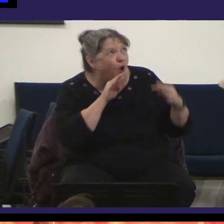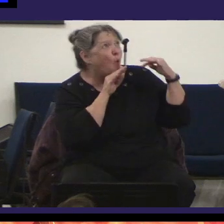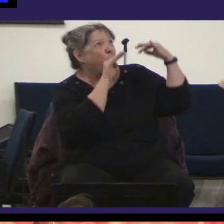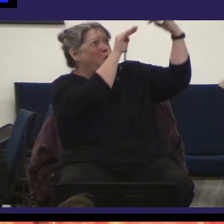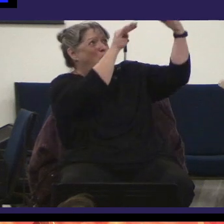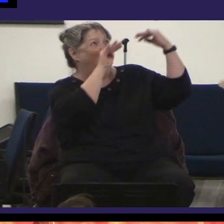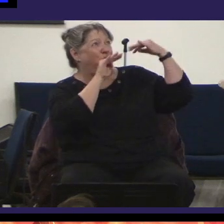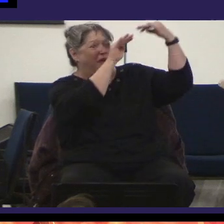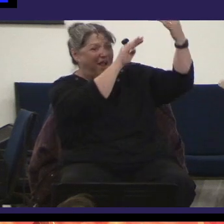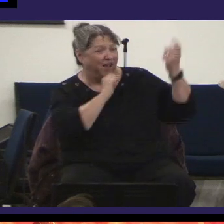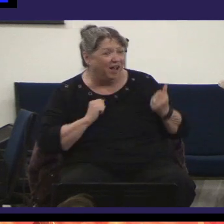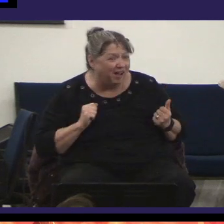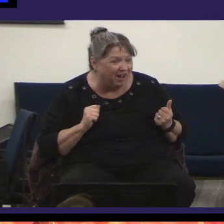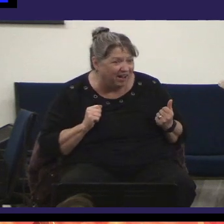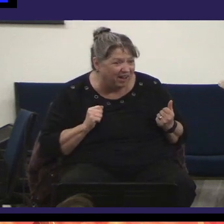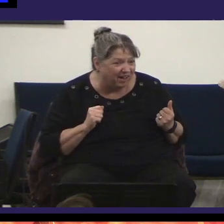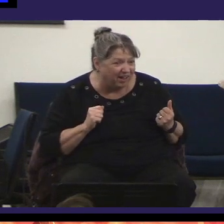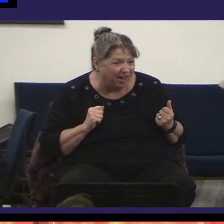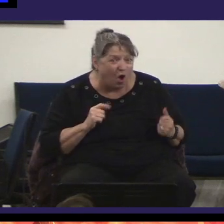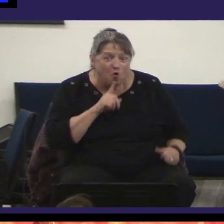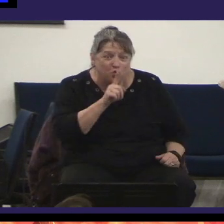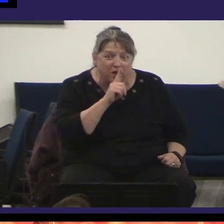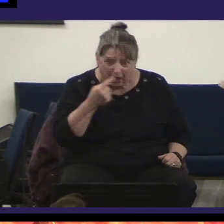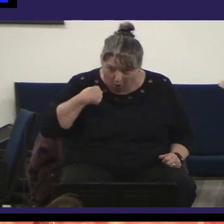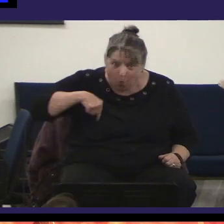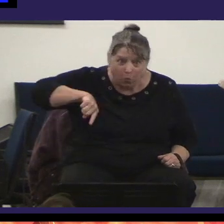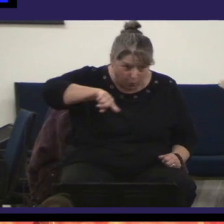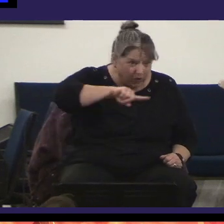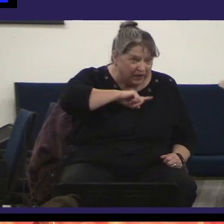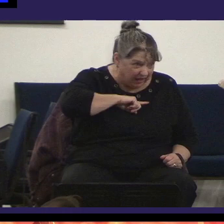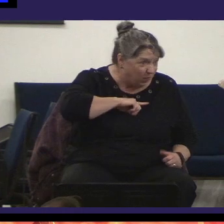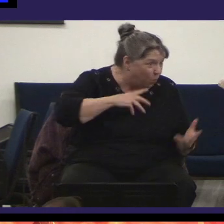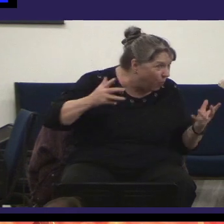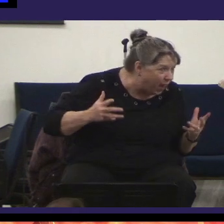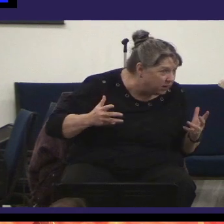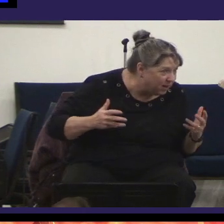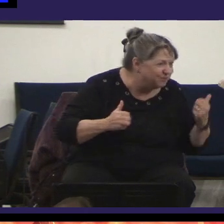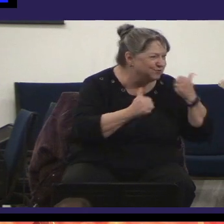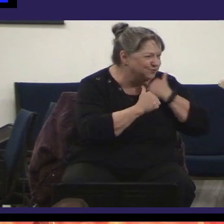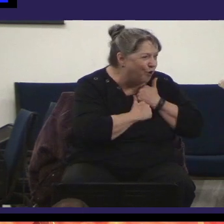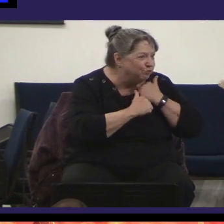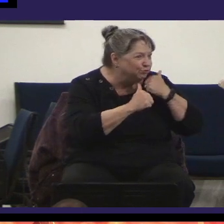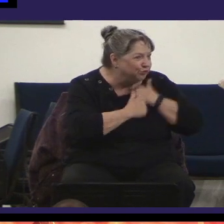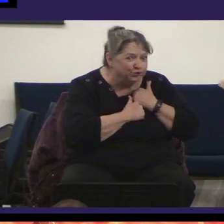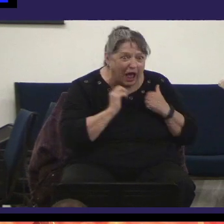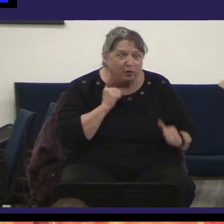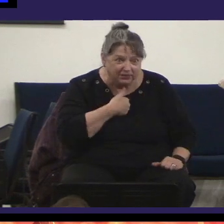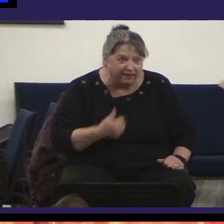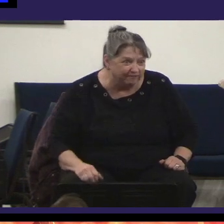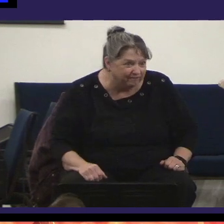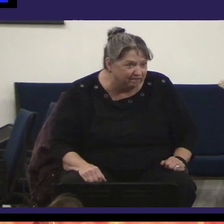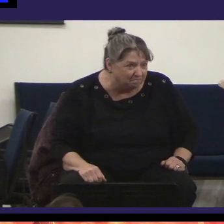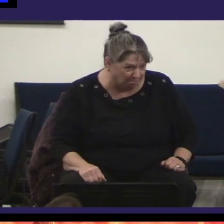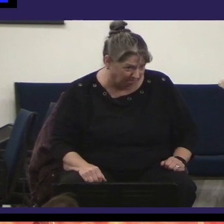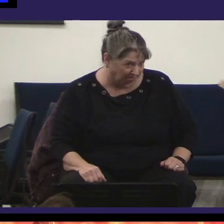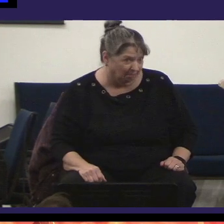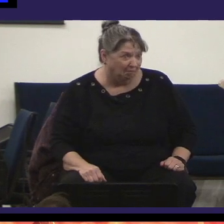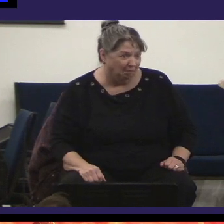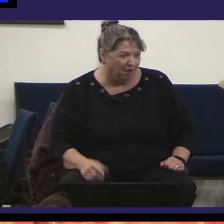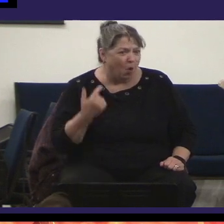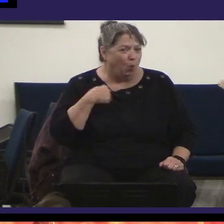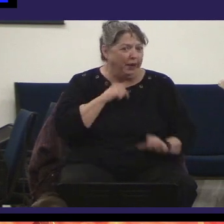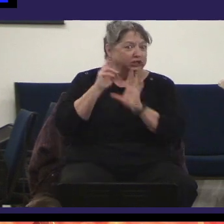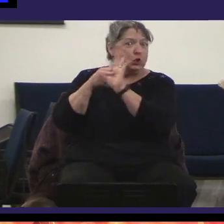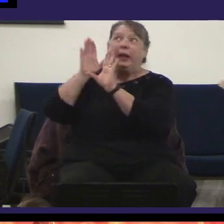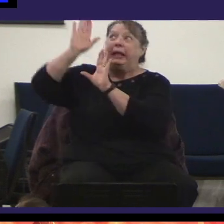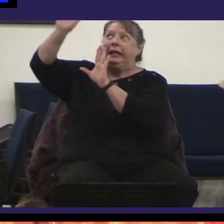soldiers, so we are in an army. Mike was right. There is a war, and we're part of that war. We're in the army of the Lord. And it says that in